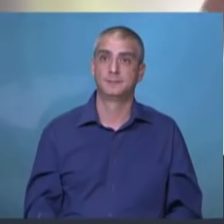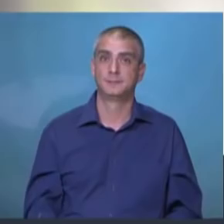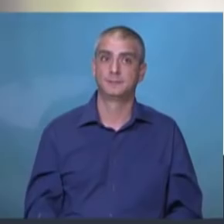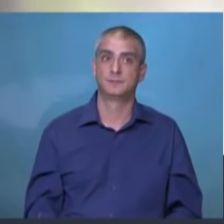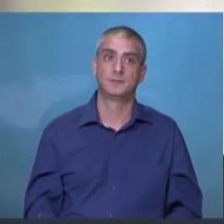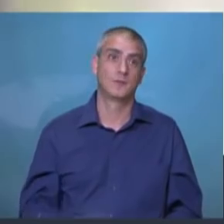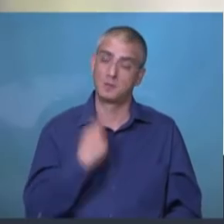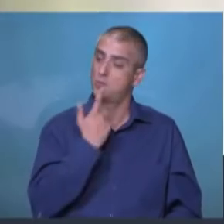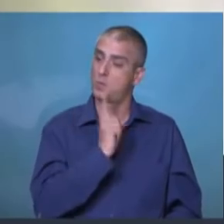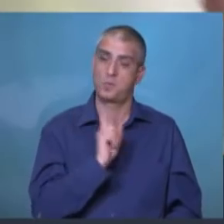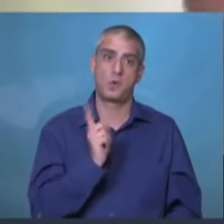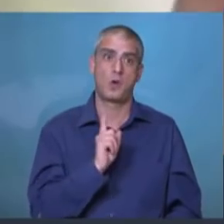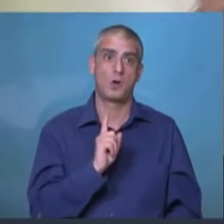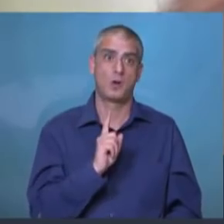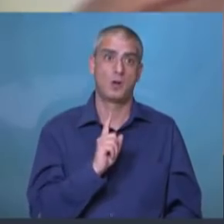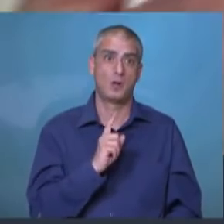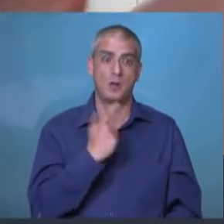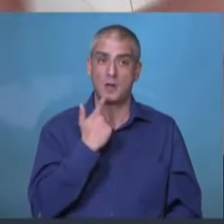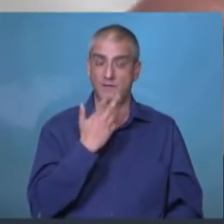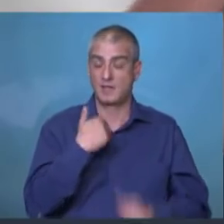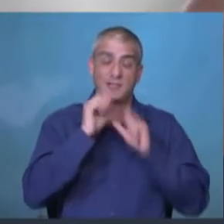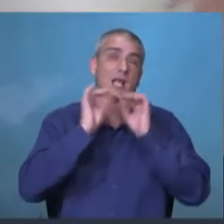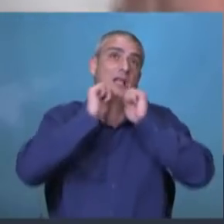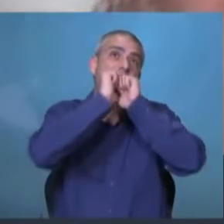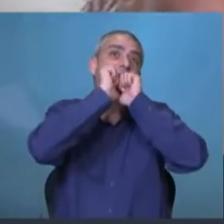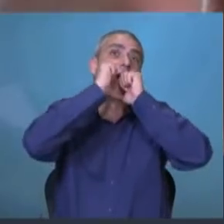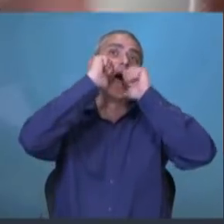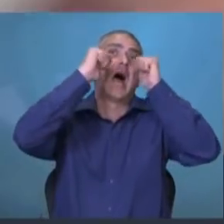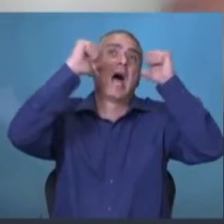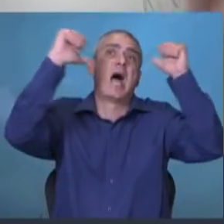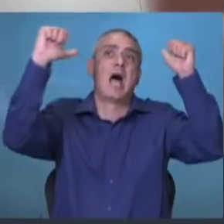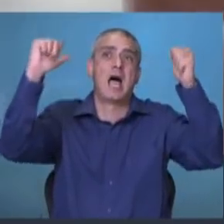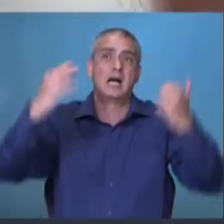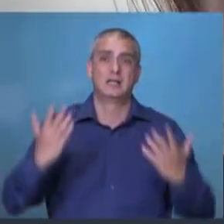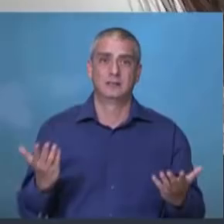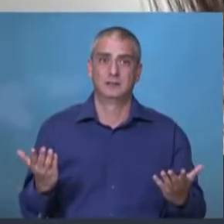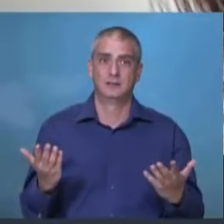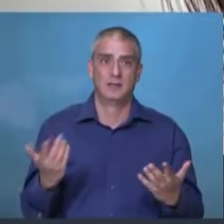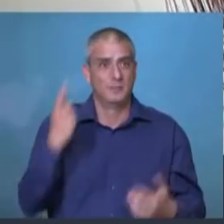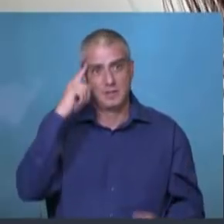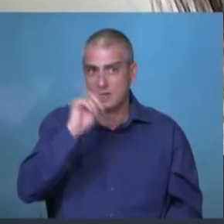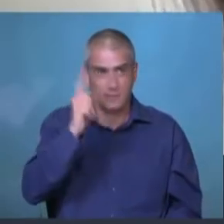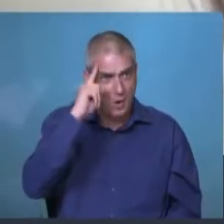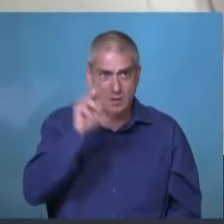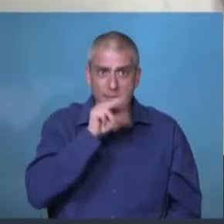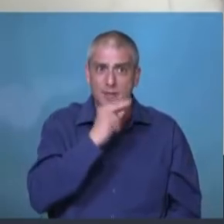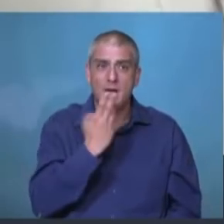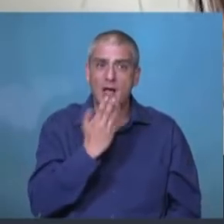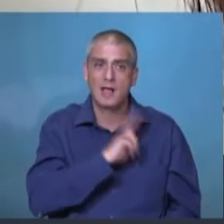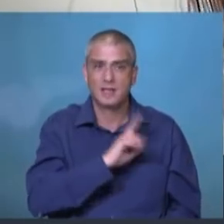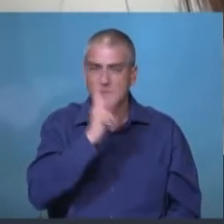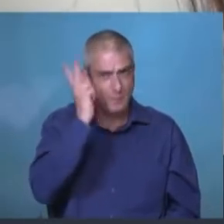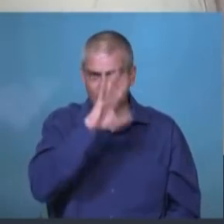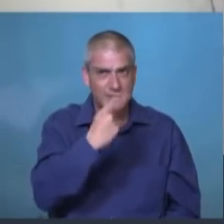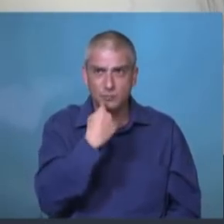They said, no. I was like, you don't need him. And then I yelled at them. I said, you don't know how to speak English. You don't know what you're